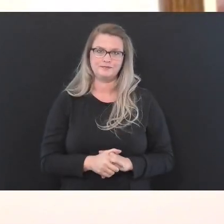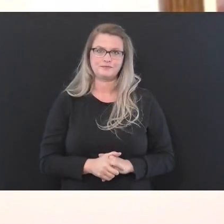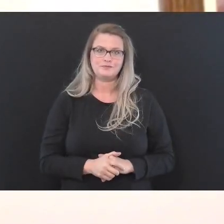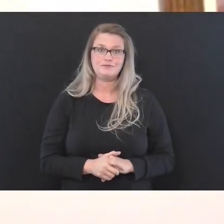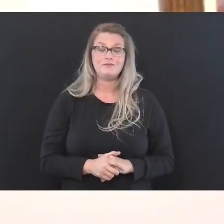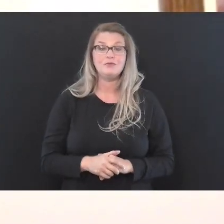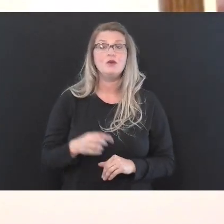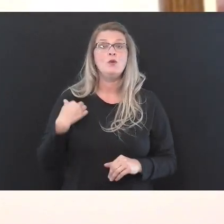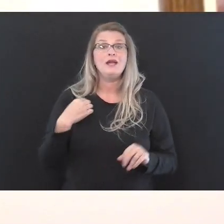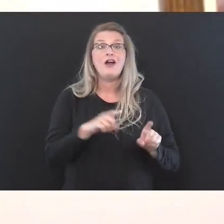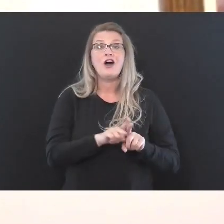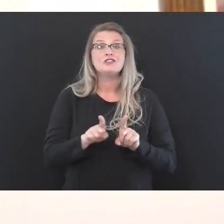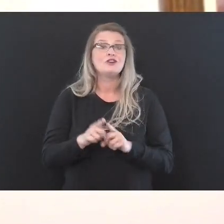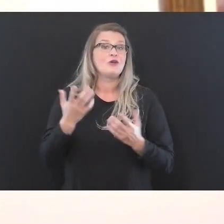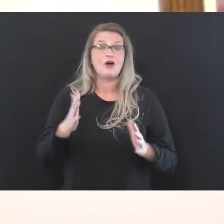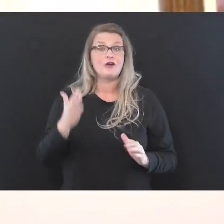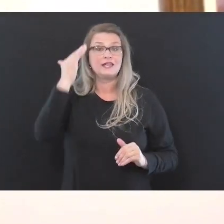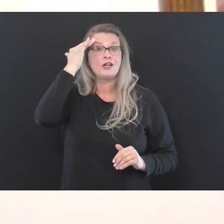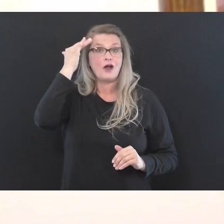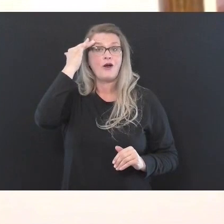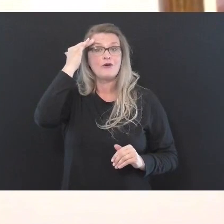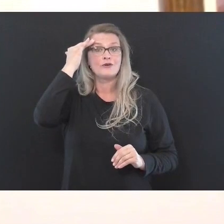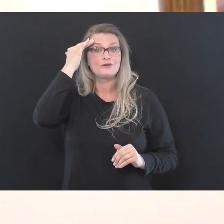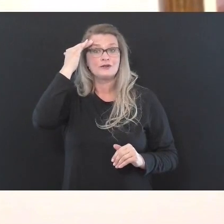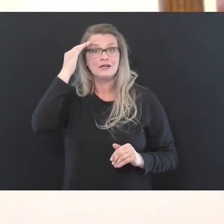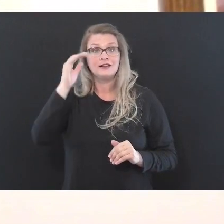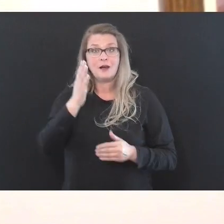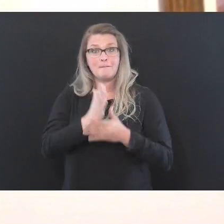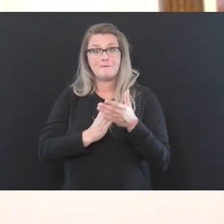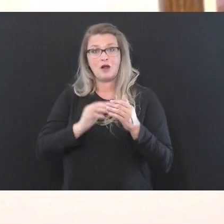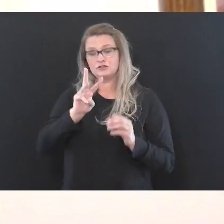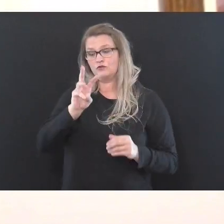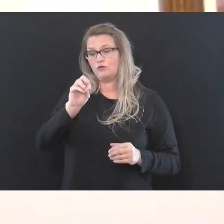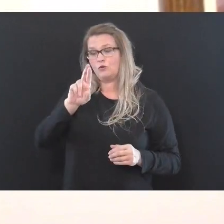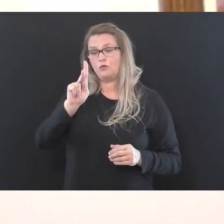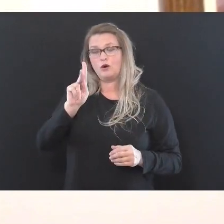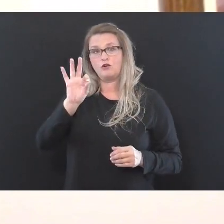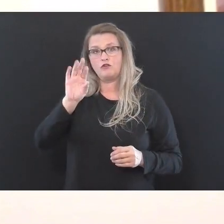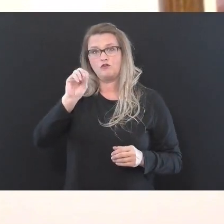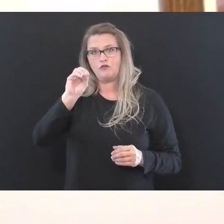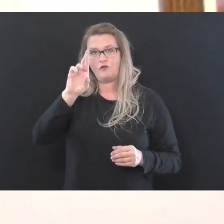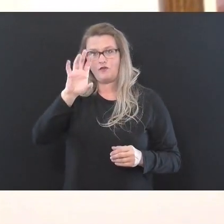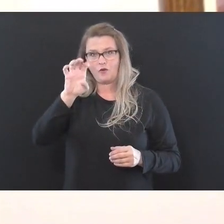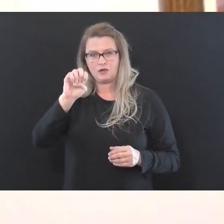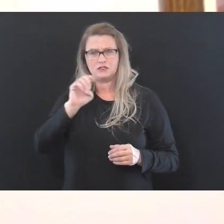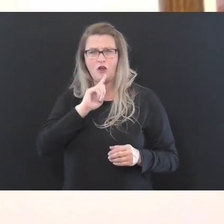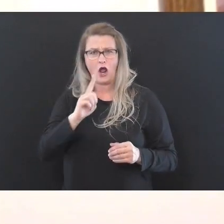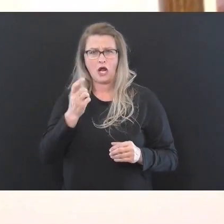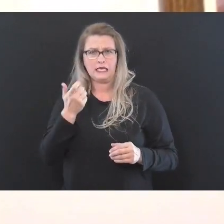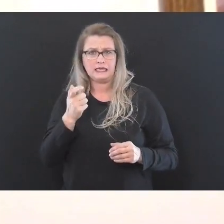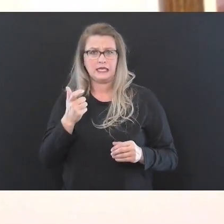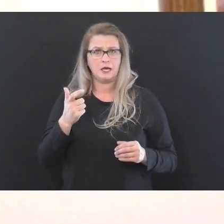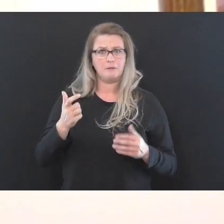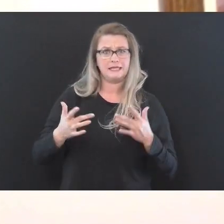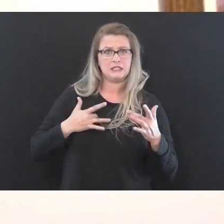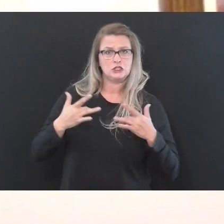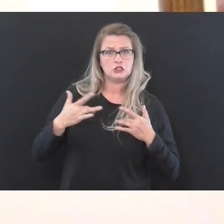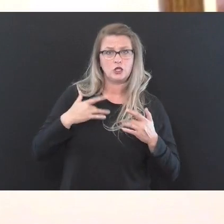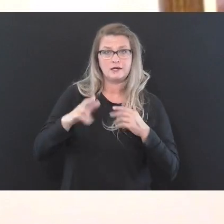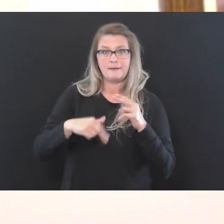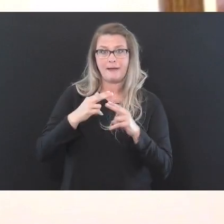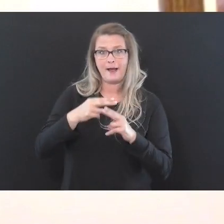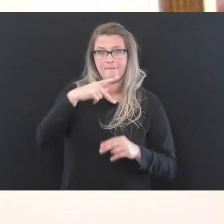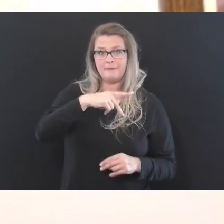also know that many other parts of our workforce are very nervous and worried about personal protective